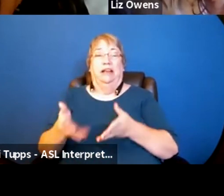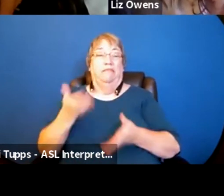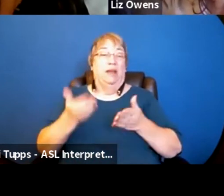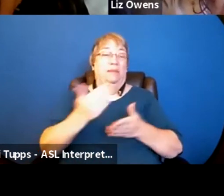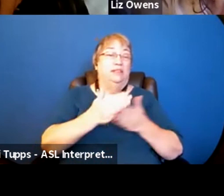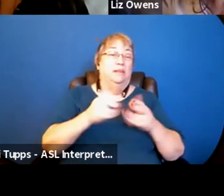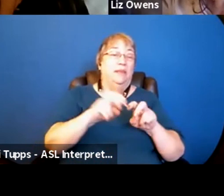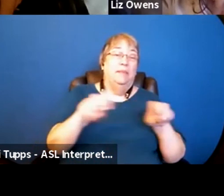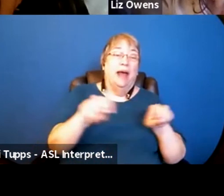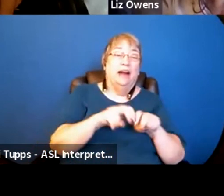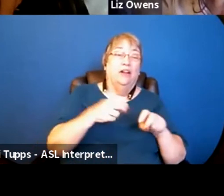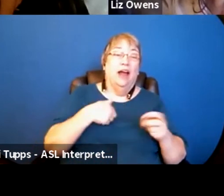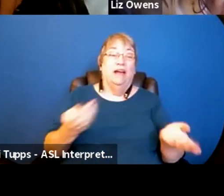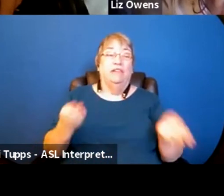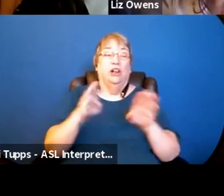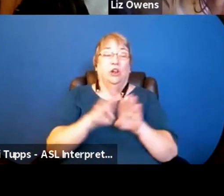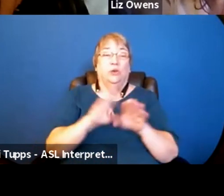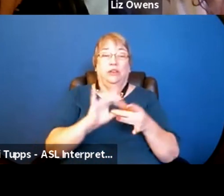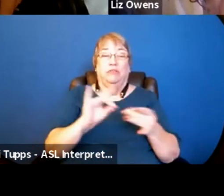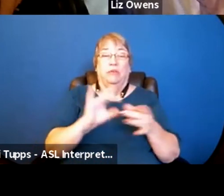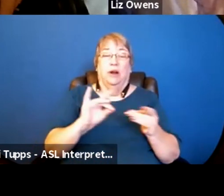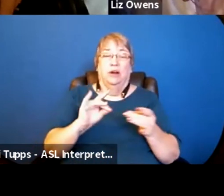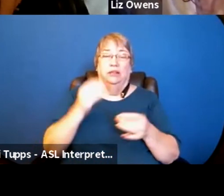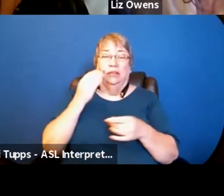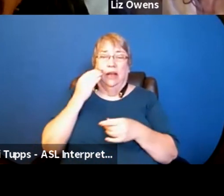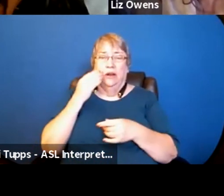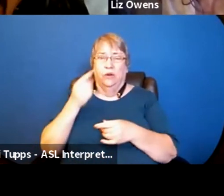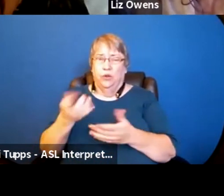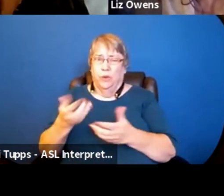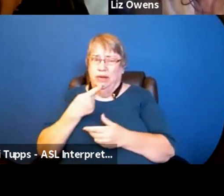remarks. Gina, I know you had something you wanted to say.